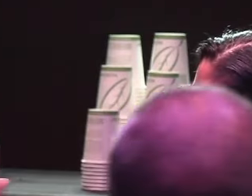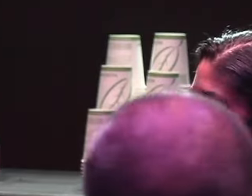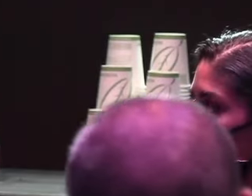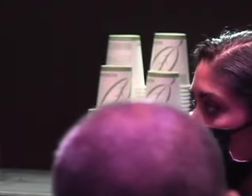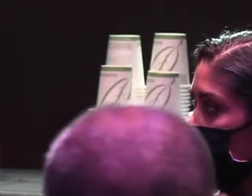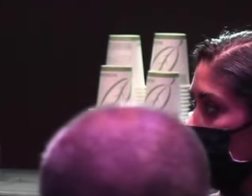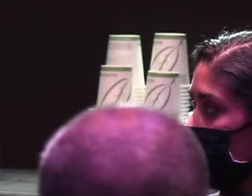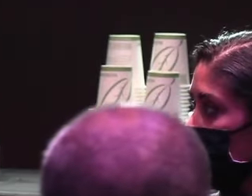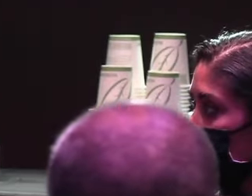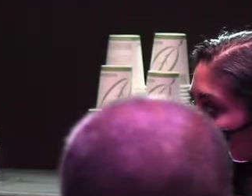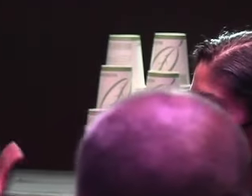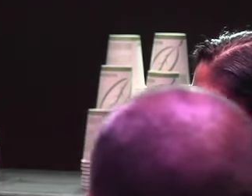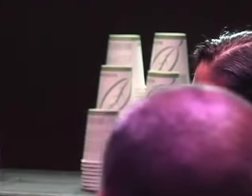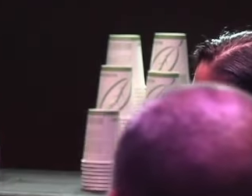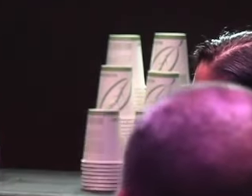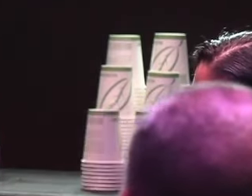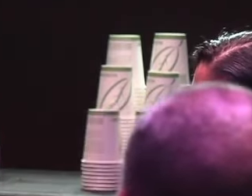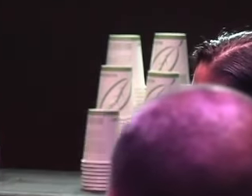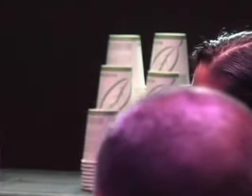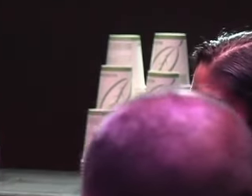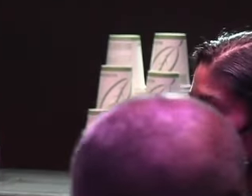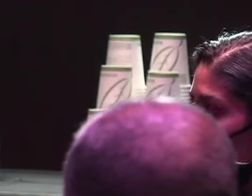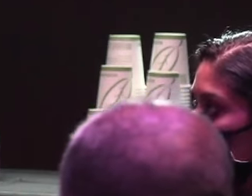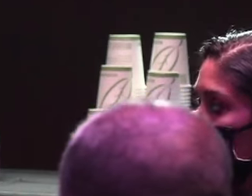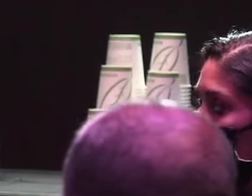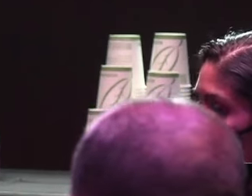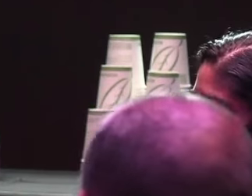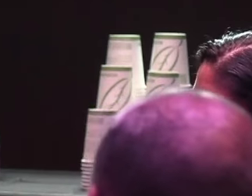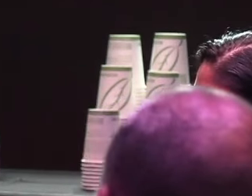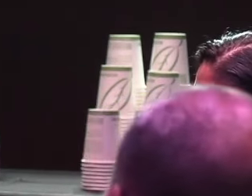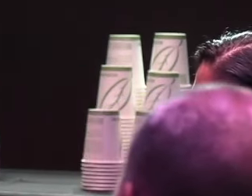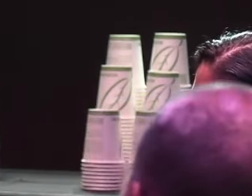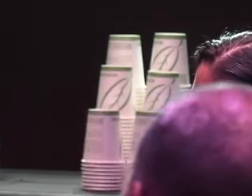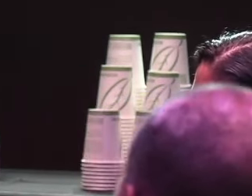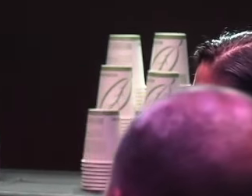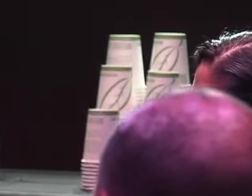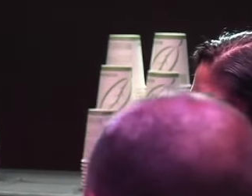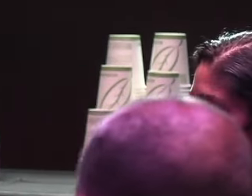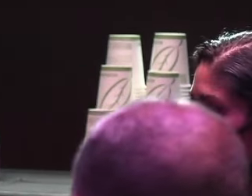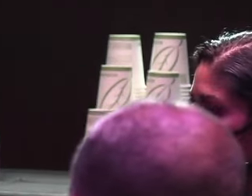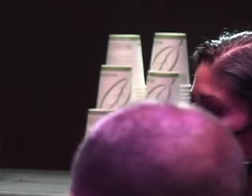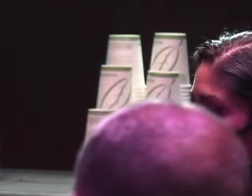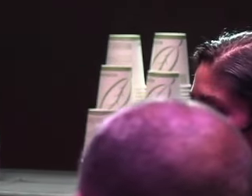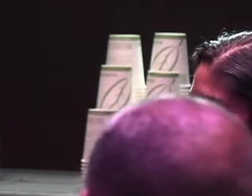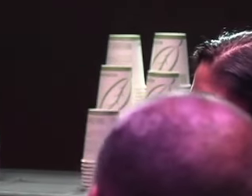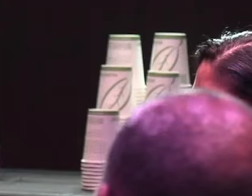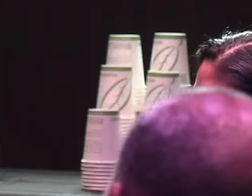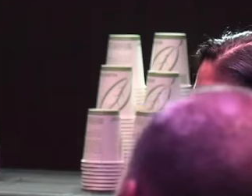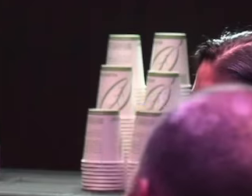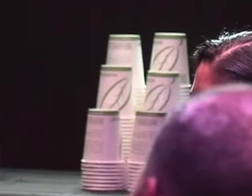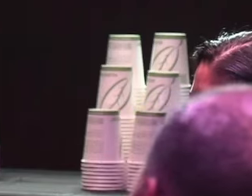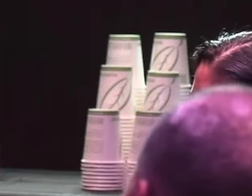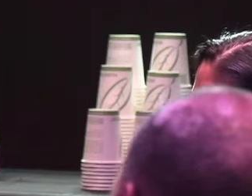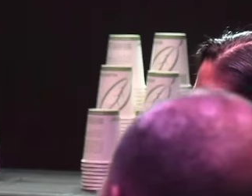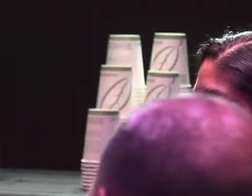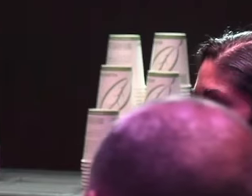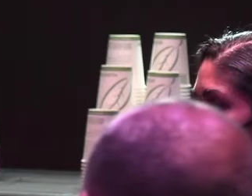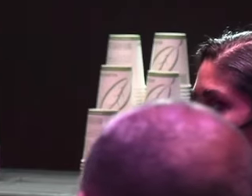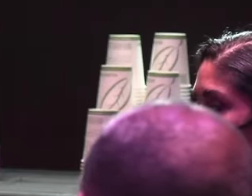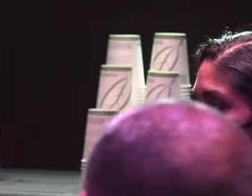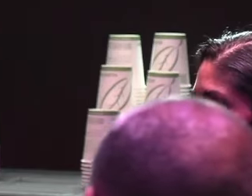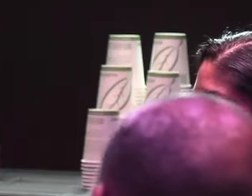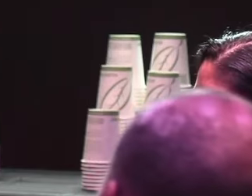are Midday Movement Series, we are Arts Connect International, we are Abilities Dance Boston, Danza Organica,